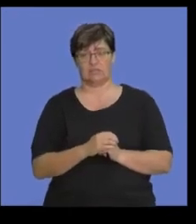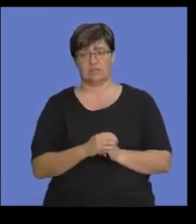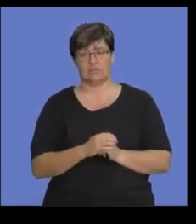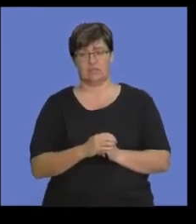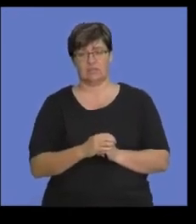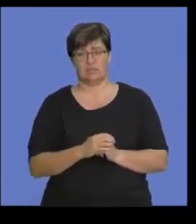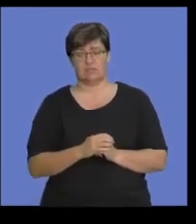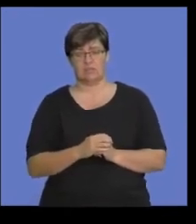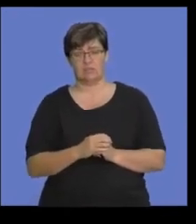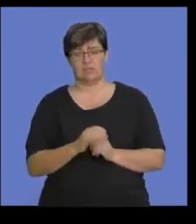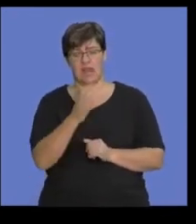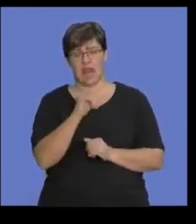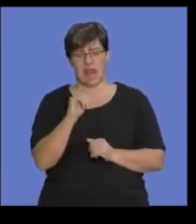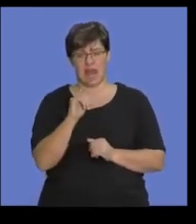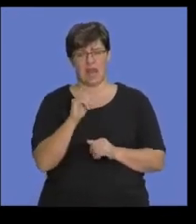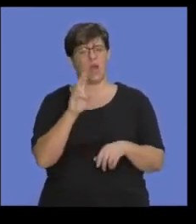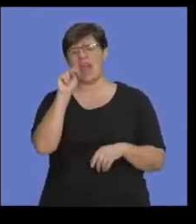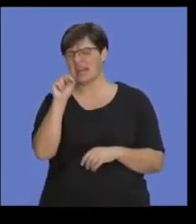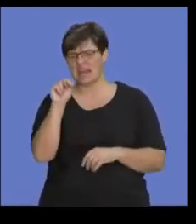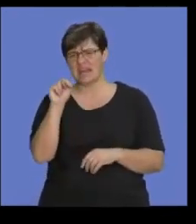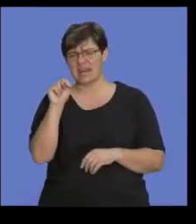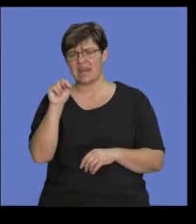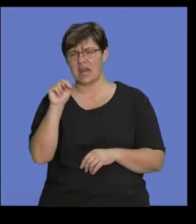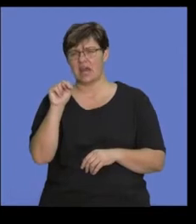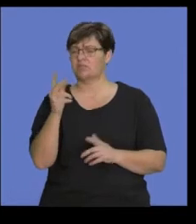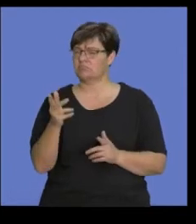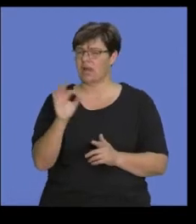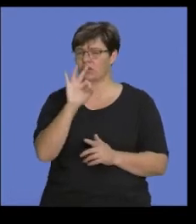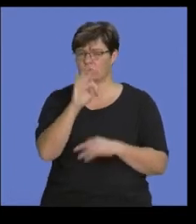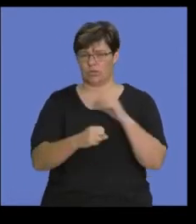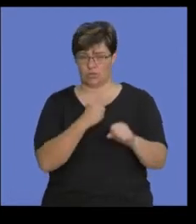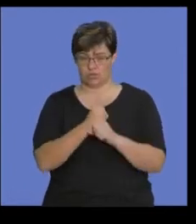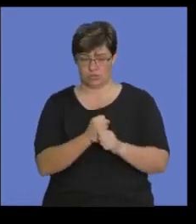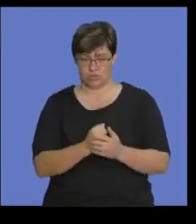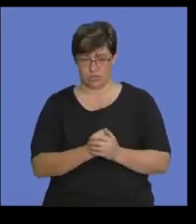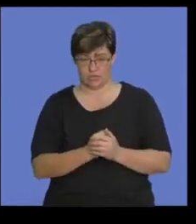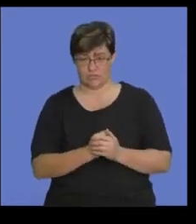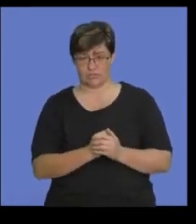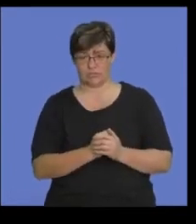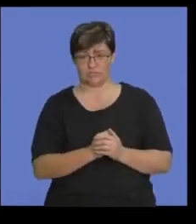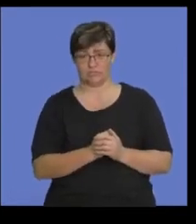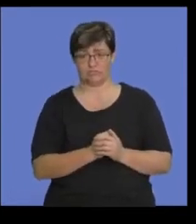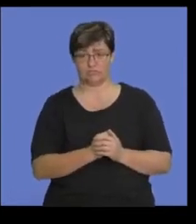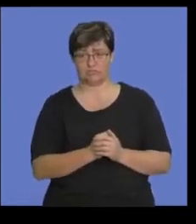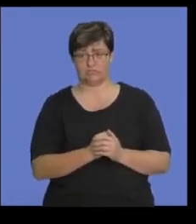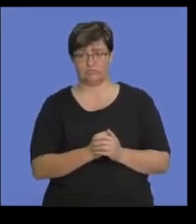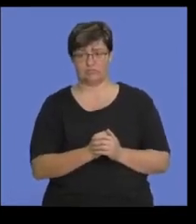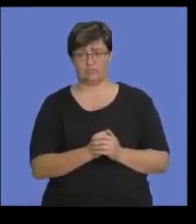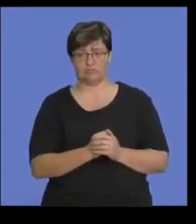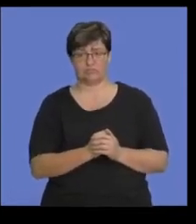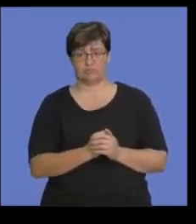per annum. And then our N, is actually 3 years, right? So this